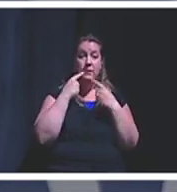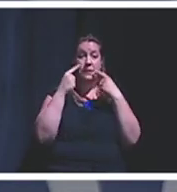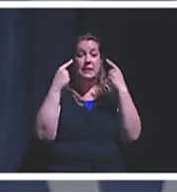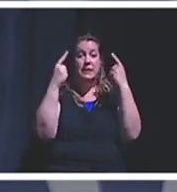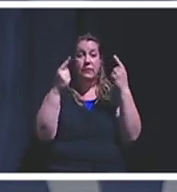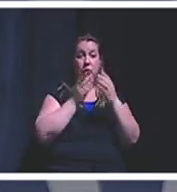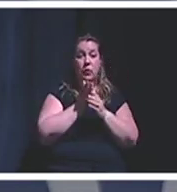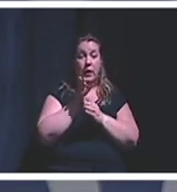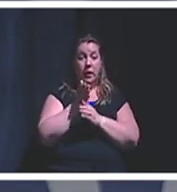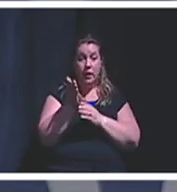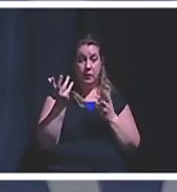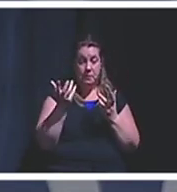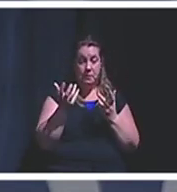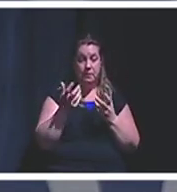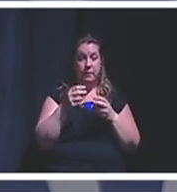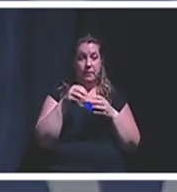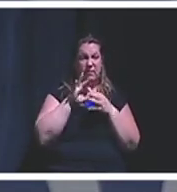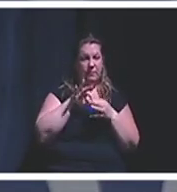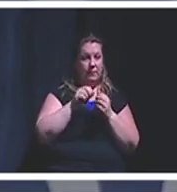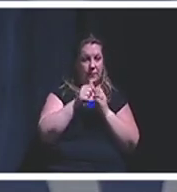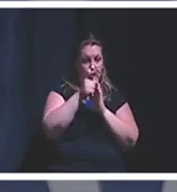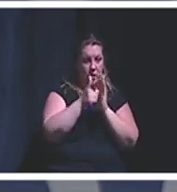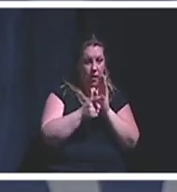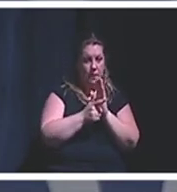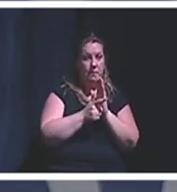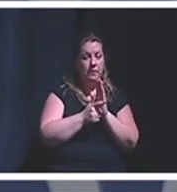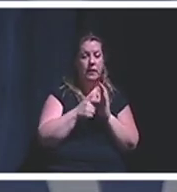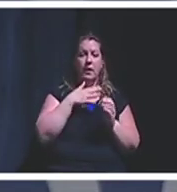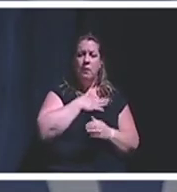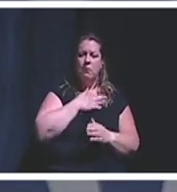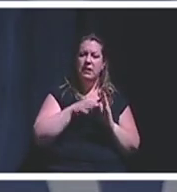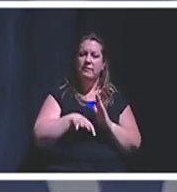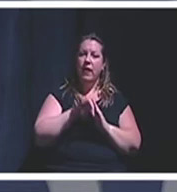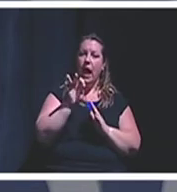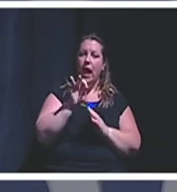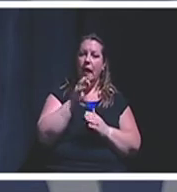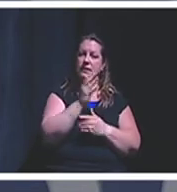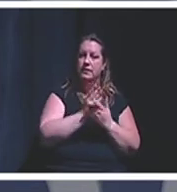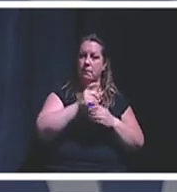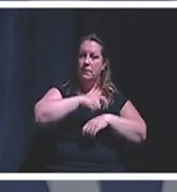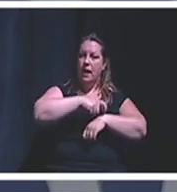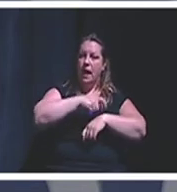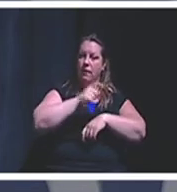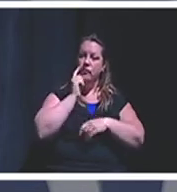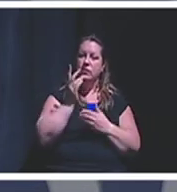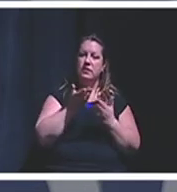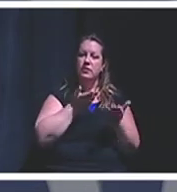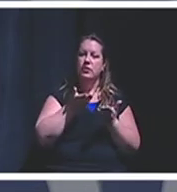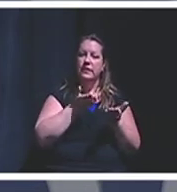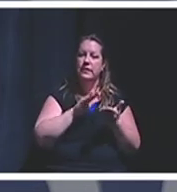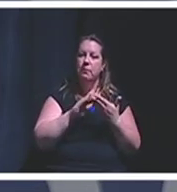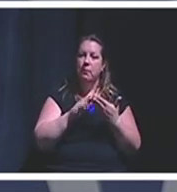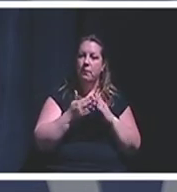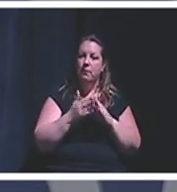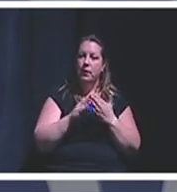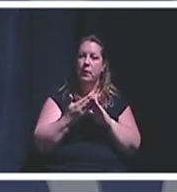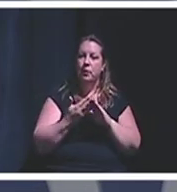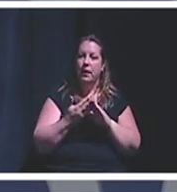career in law, please find some time to serve the public and your